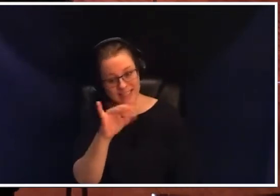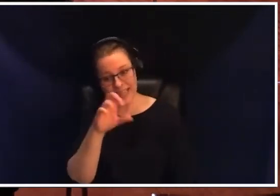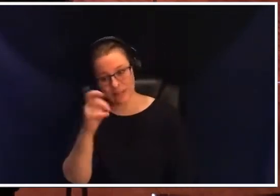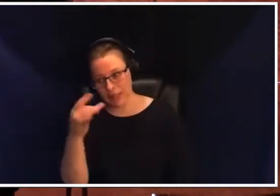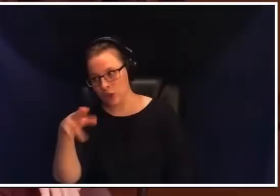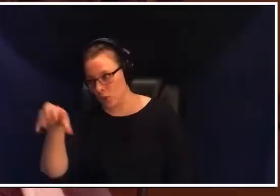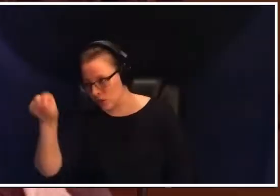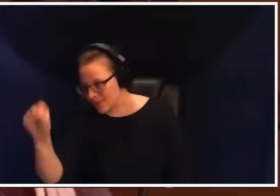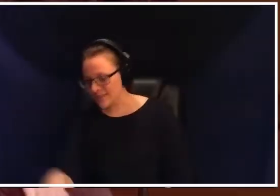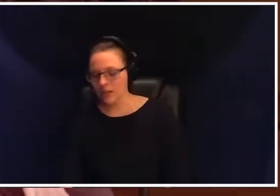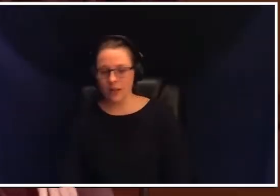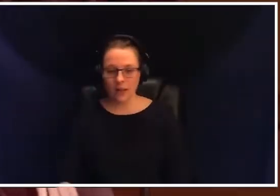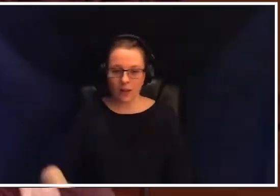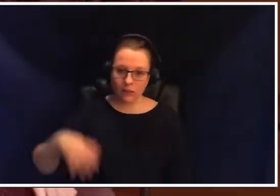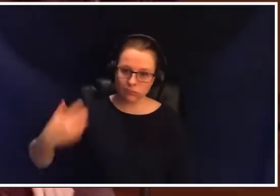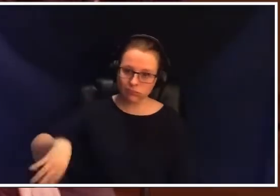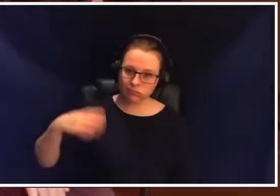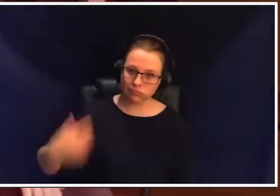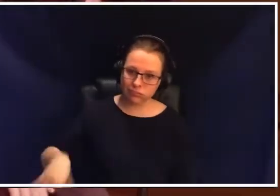Supercalifragilisticexpialidocious.